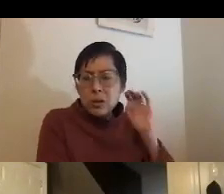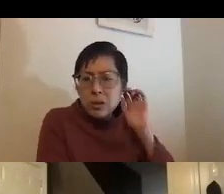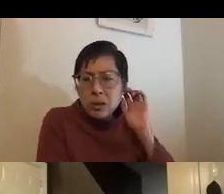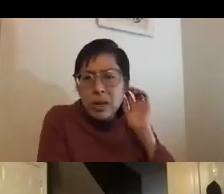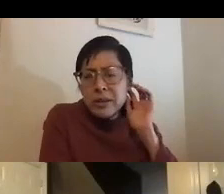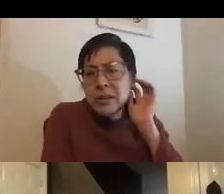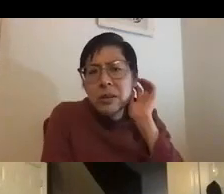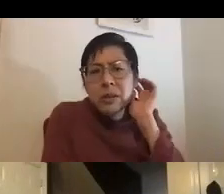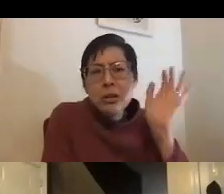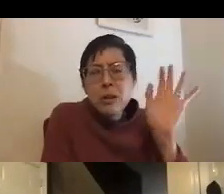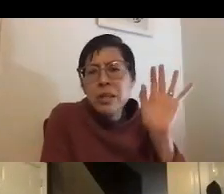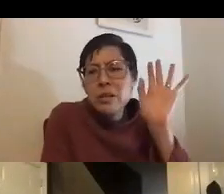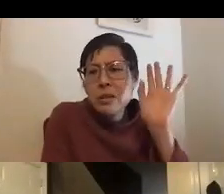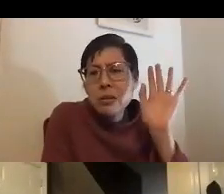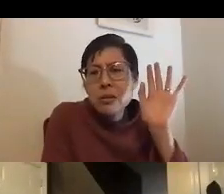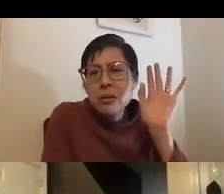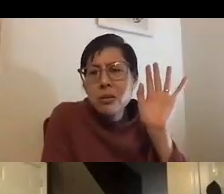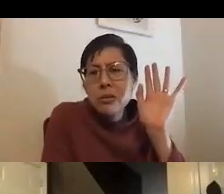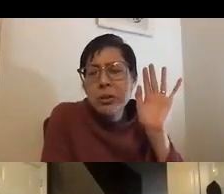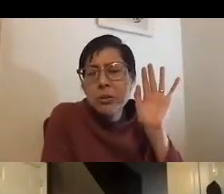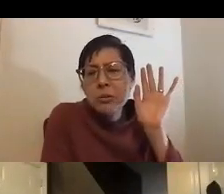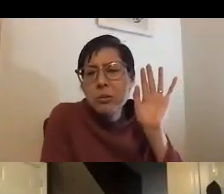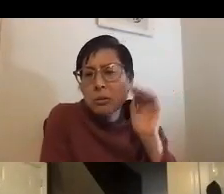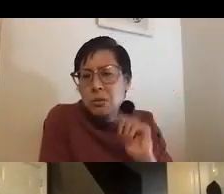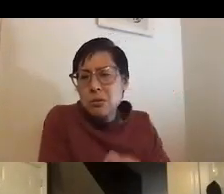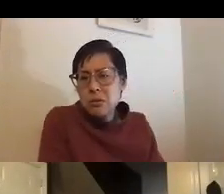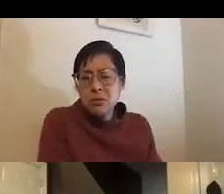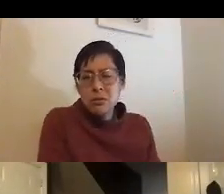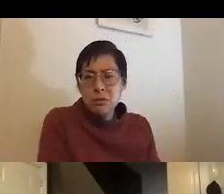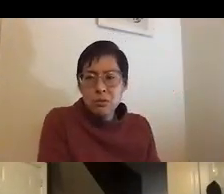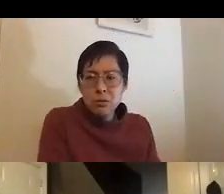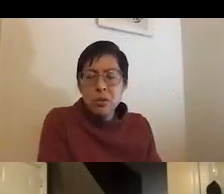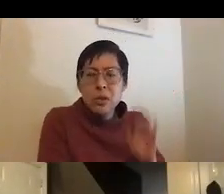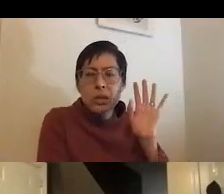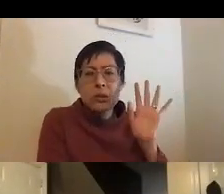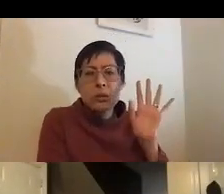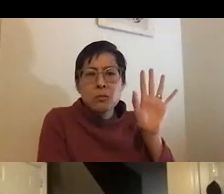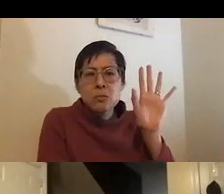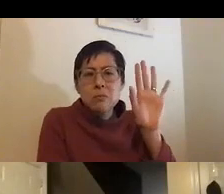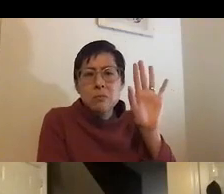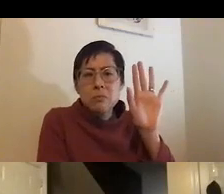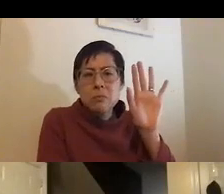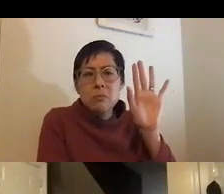Okay. Maple, I'm sorry. Do you mind doing this again?